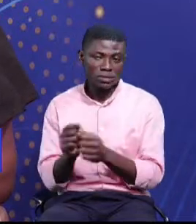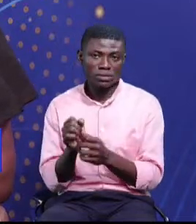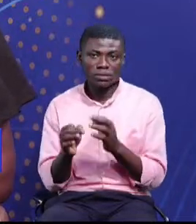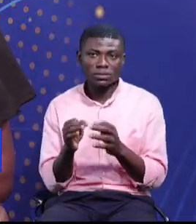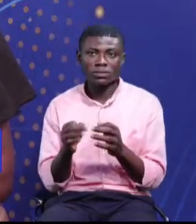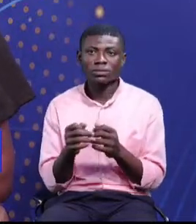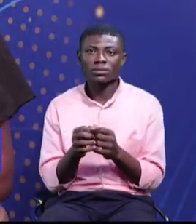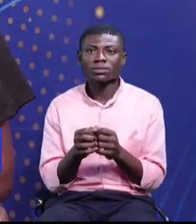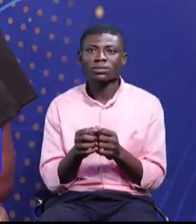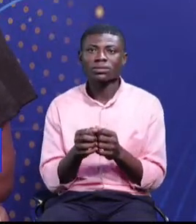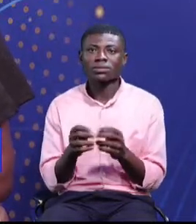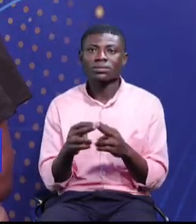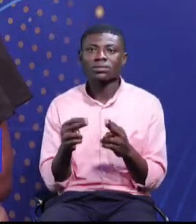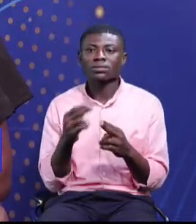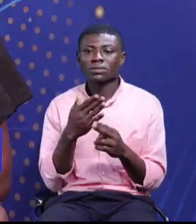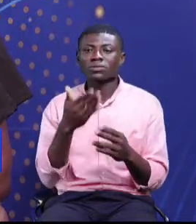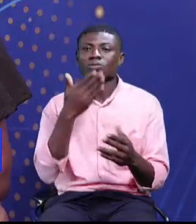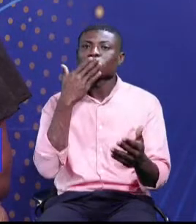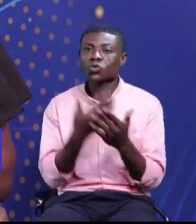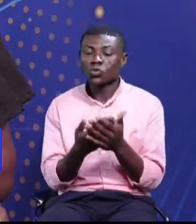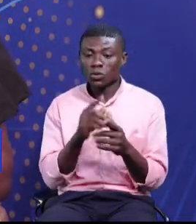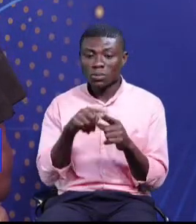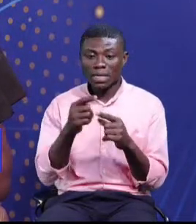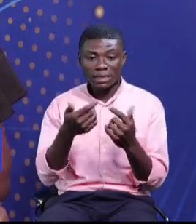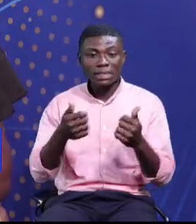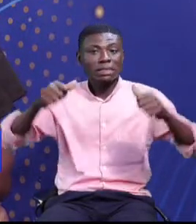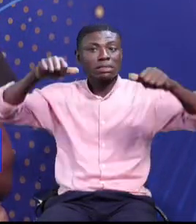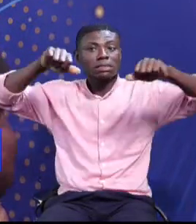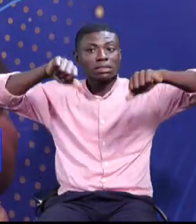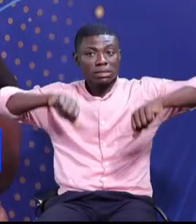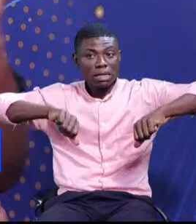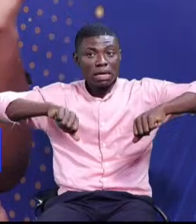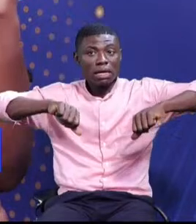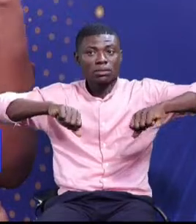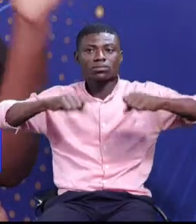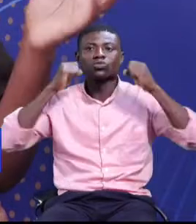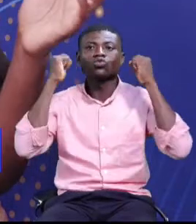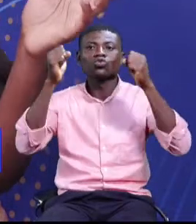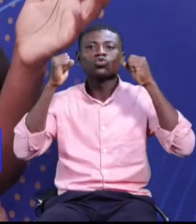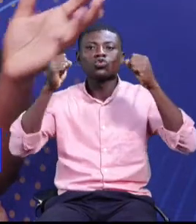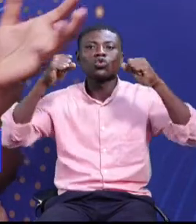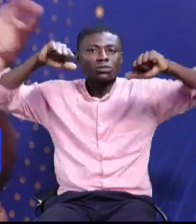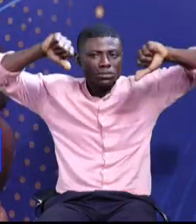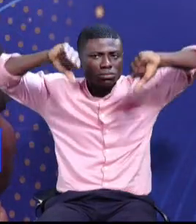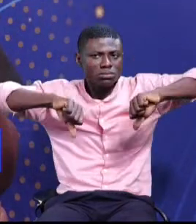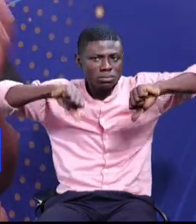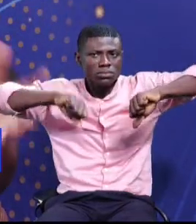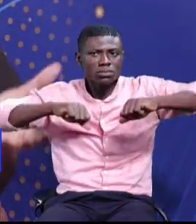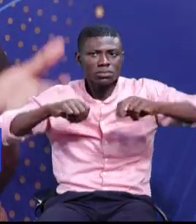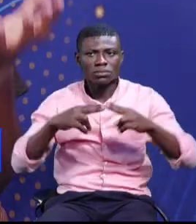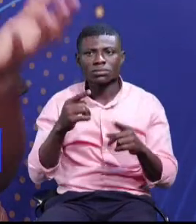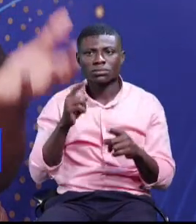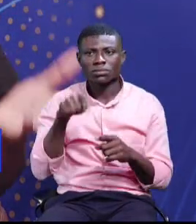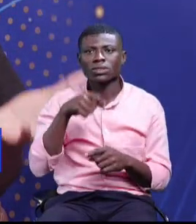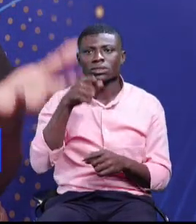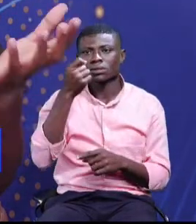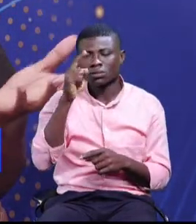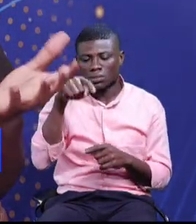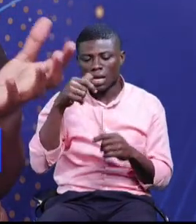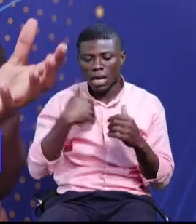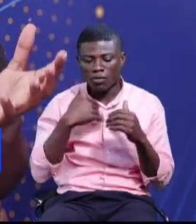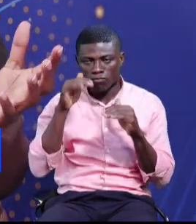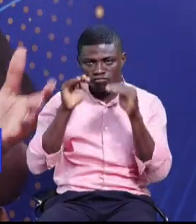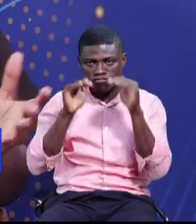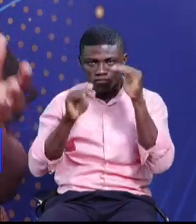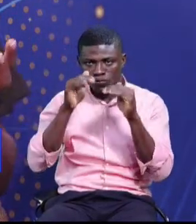it's great, if things are great, things are great. But when things are bad, like it's critical. So getting that balance and